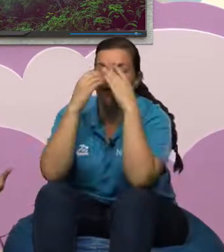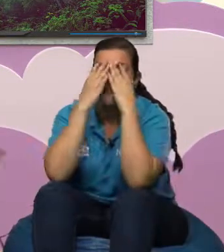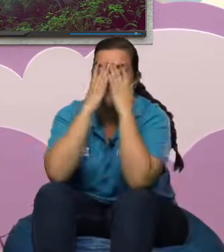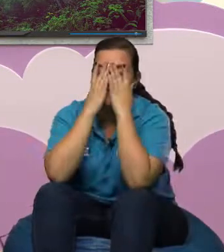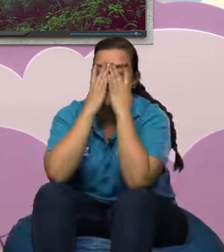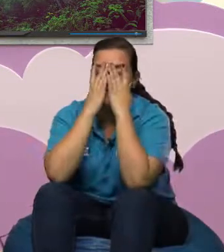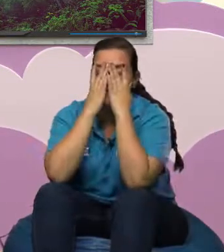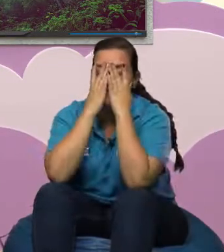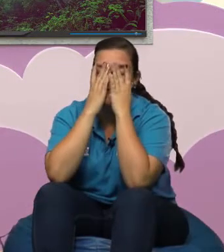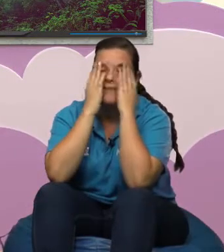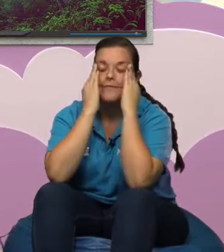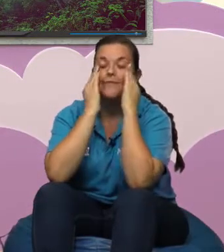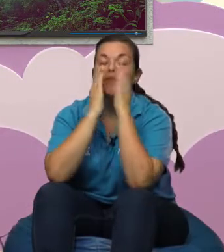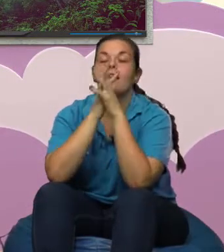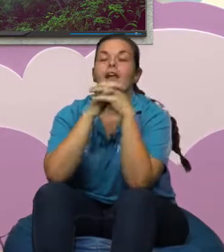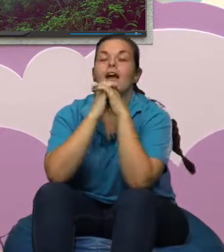sit on the other beanbag.